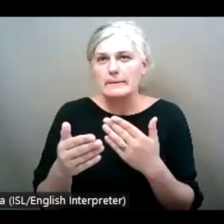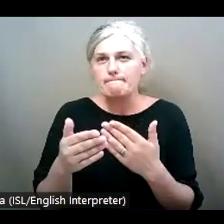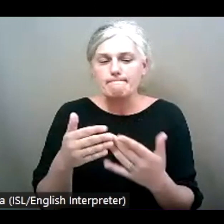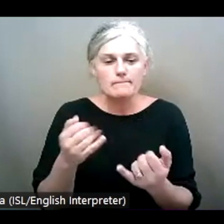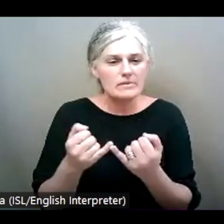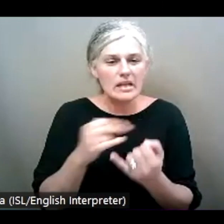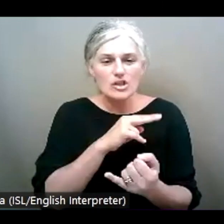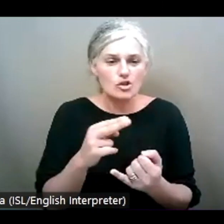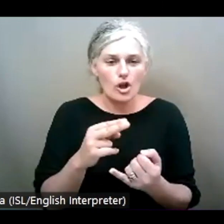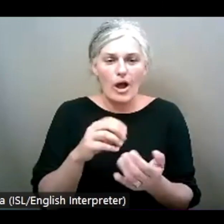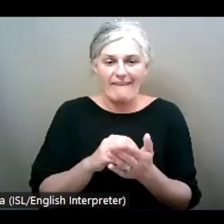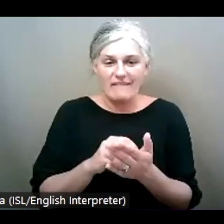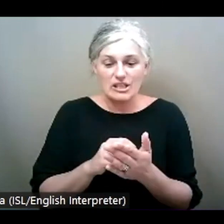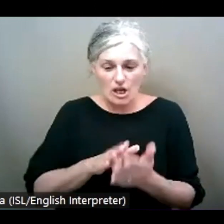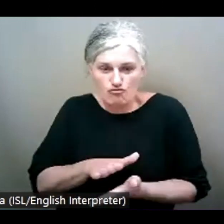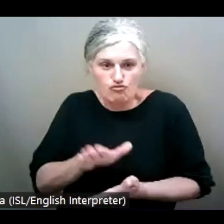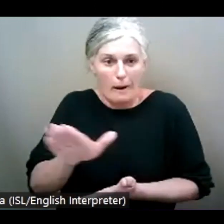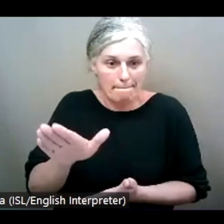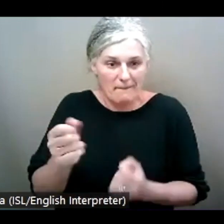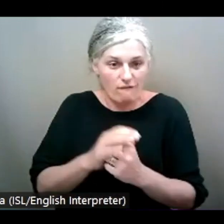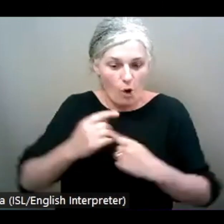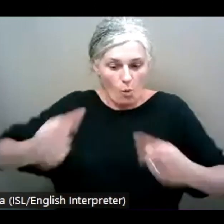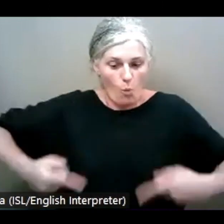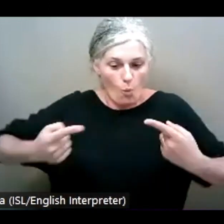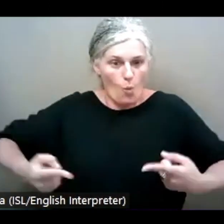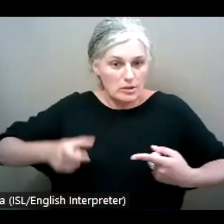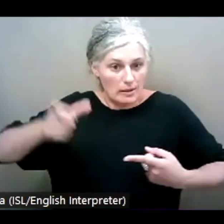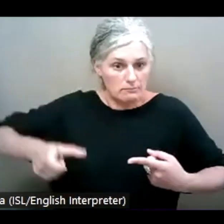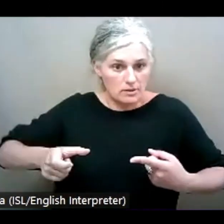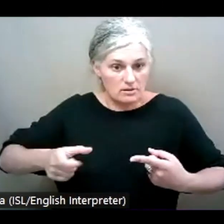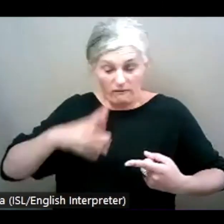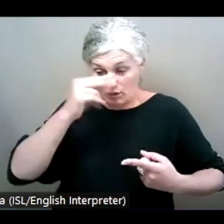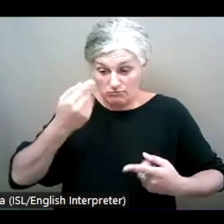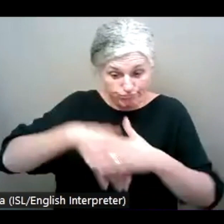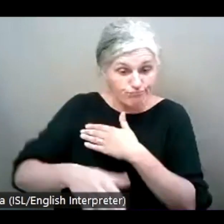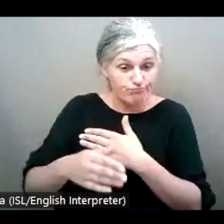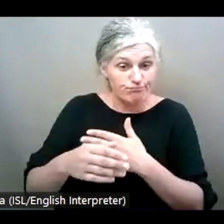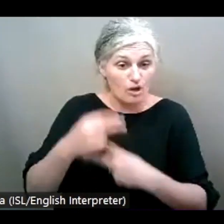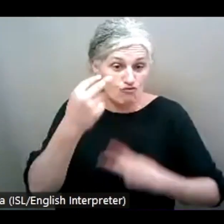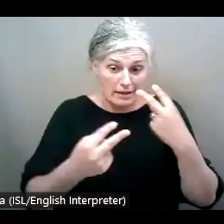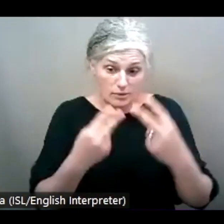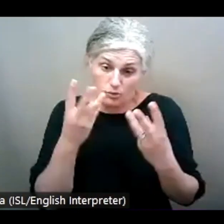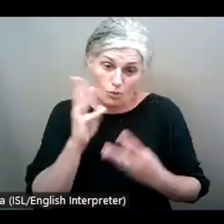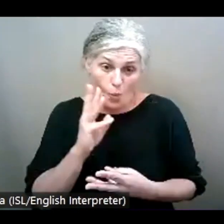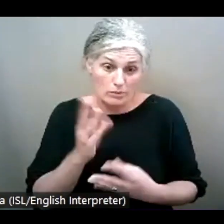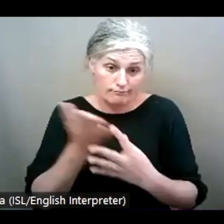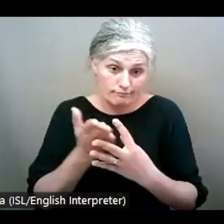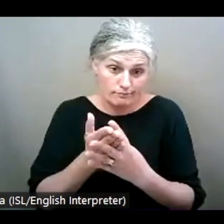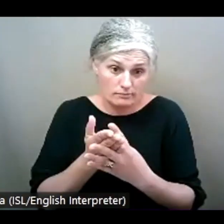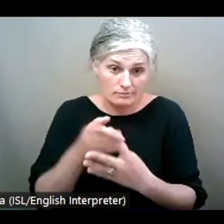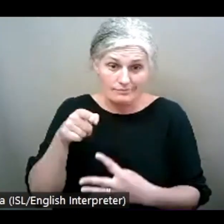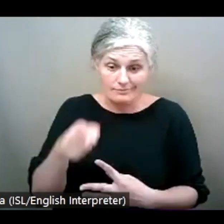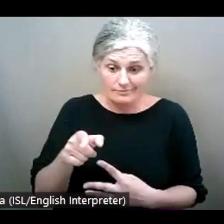not having a ramp for a wheelchair user to get into a restaurant, for example. You know, it honestly does